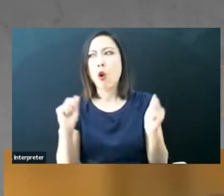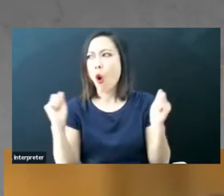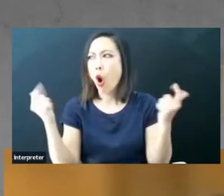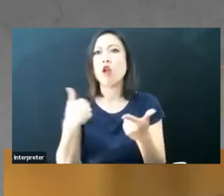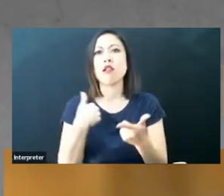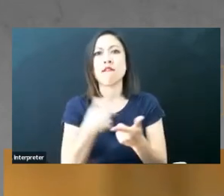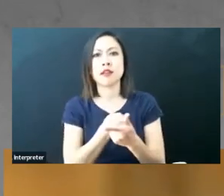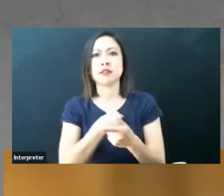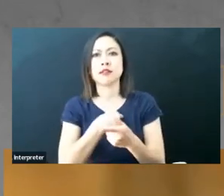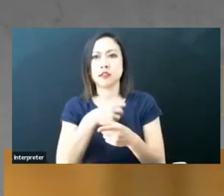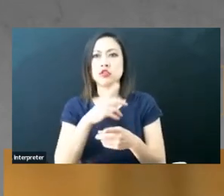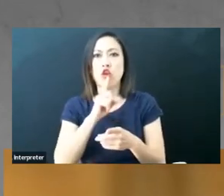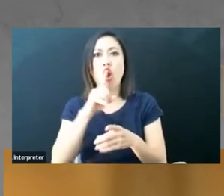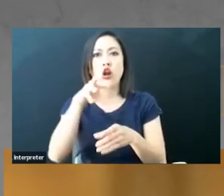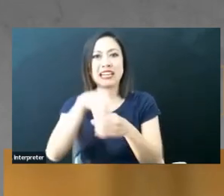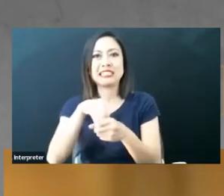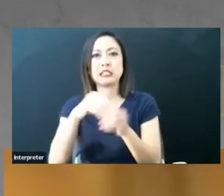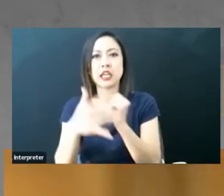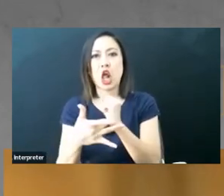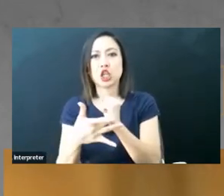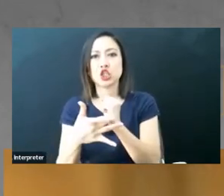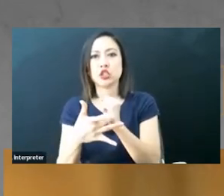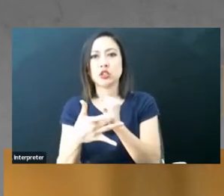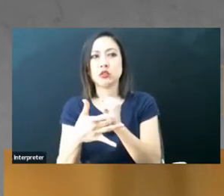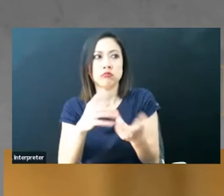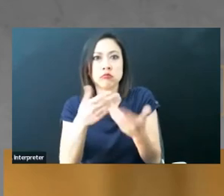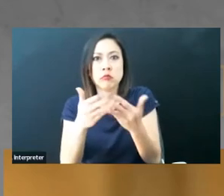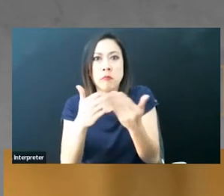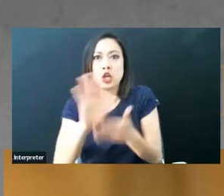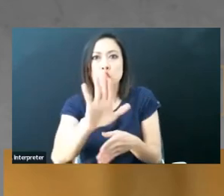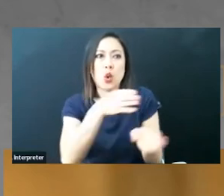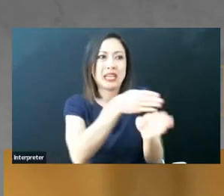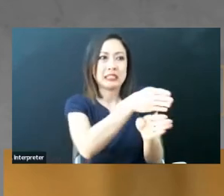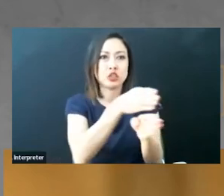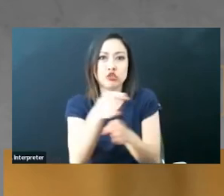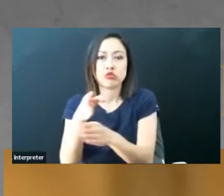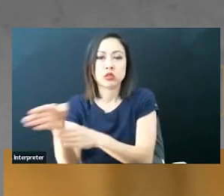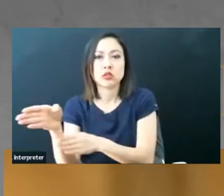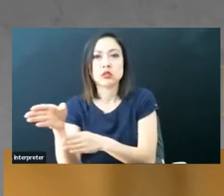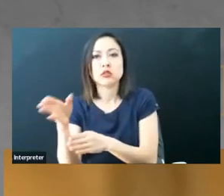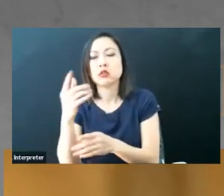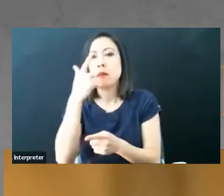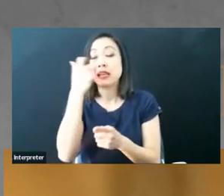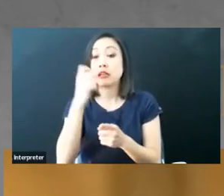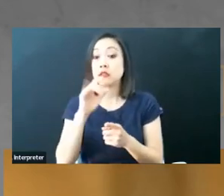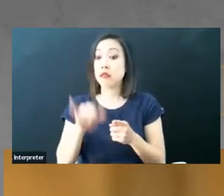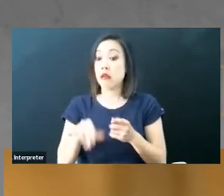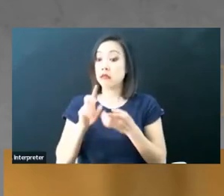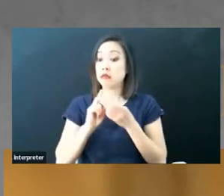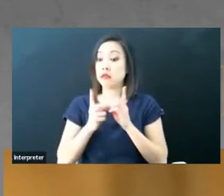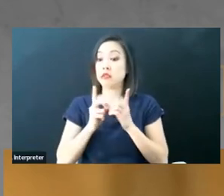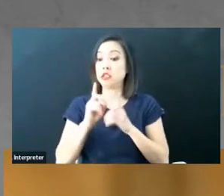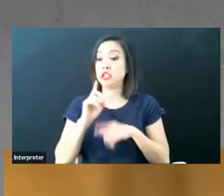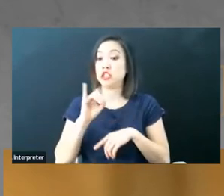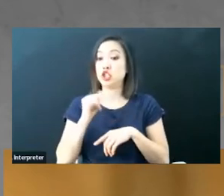think about this digital transformation, it truly has accelerated. And what that means is any industry